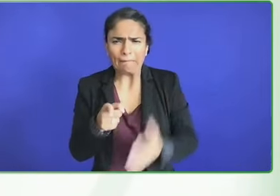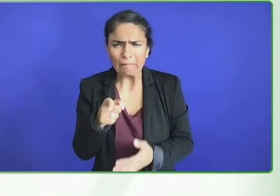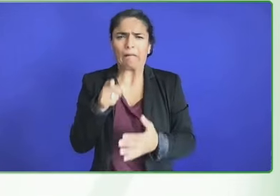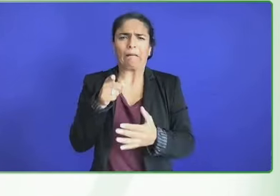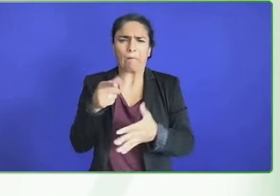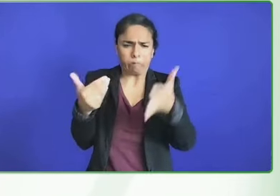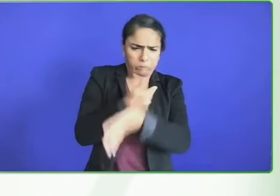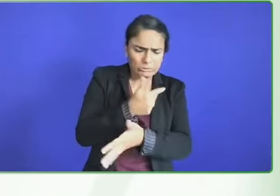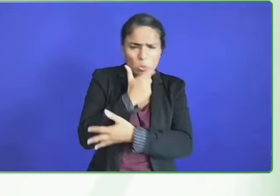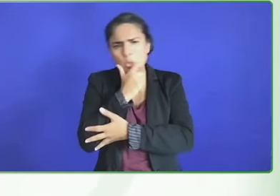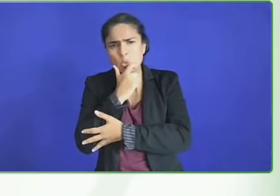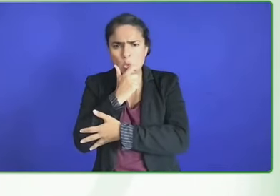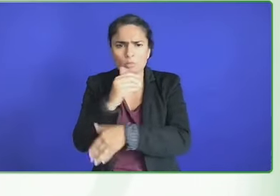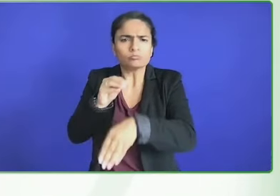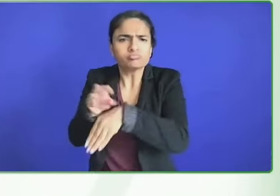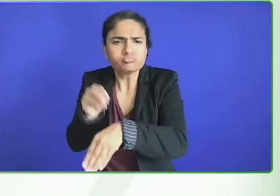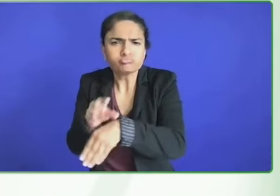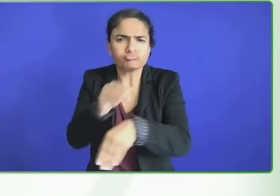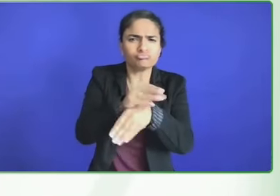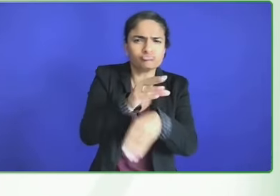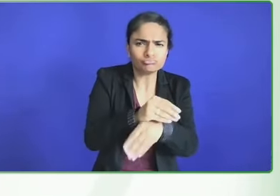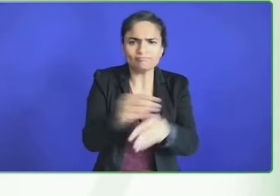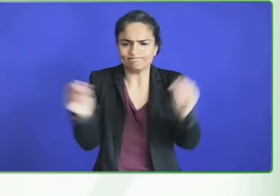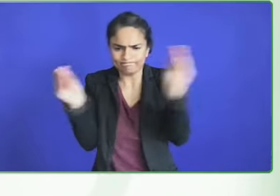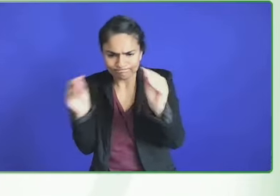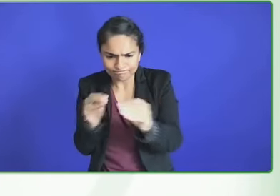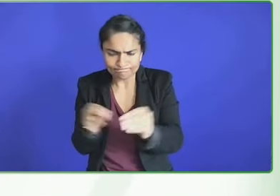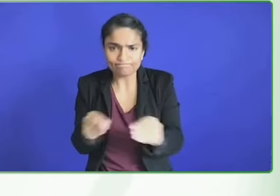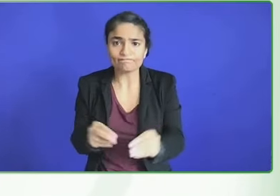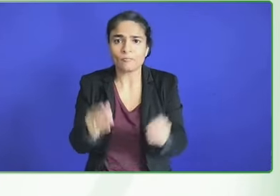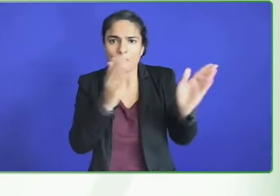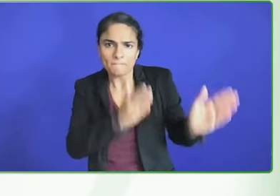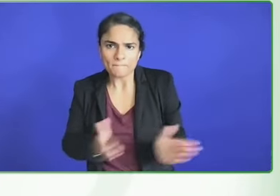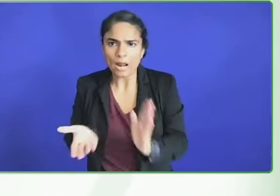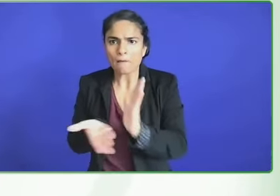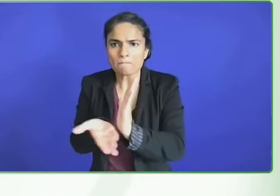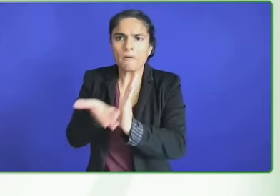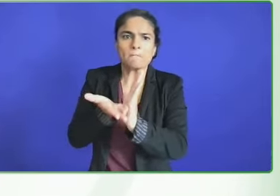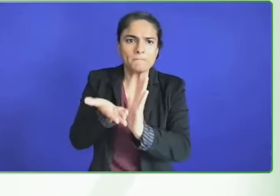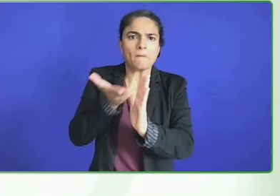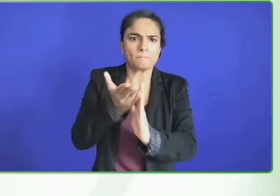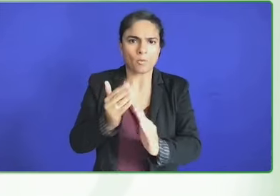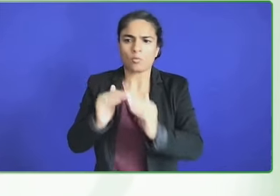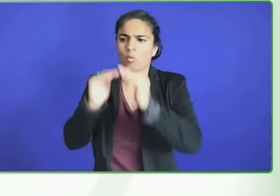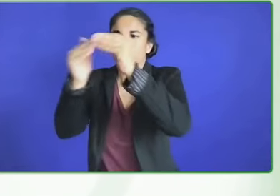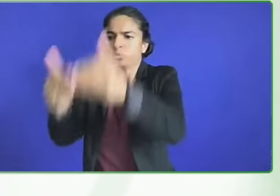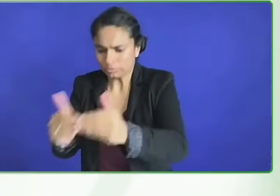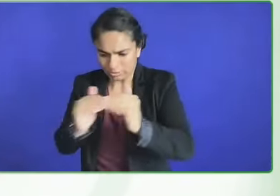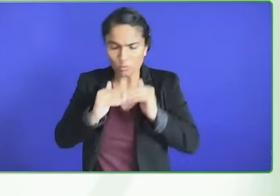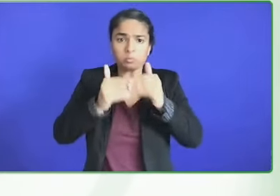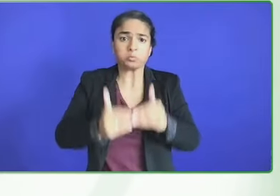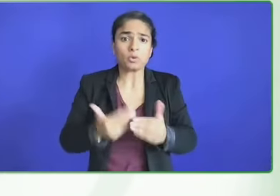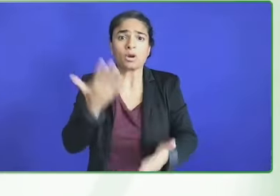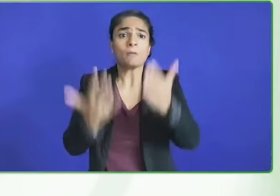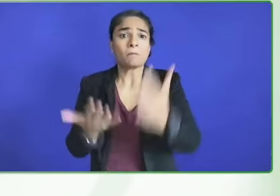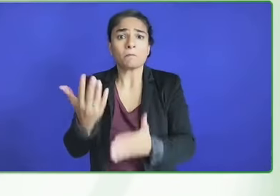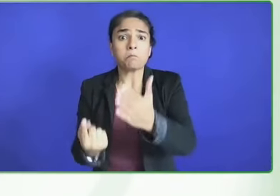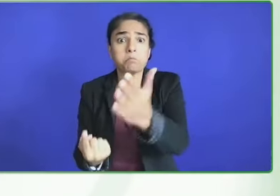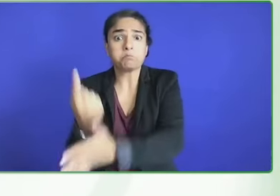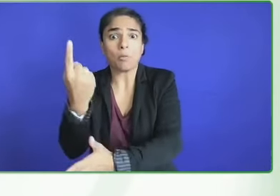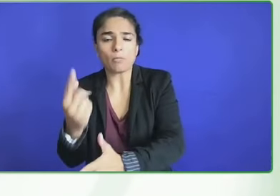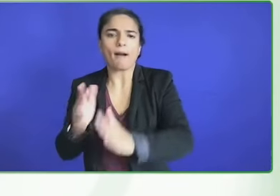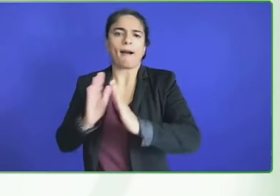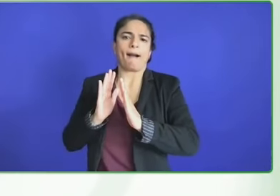input that we'll be able to continuously improve the way our policies are put into practice and experienced by those they are intended to